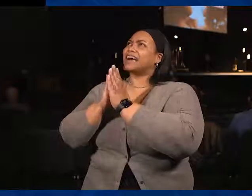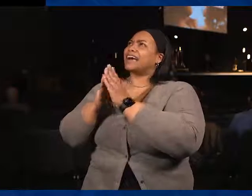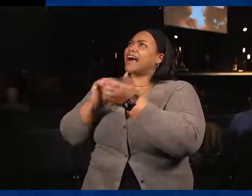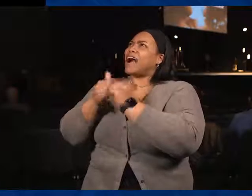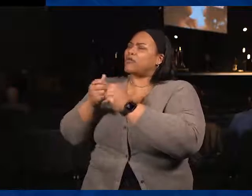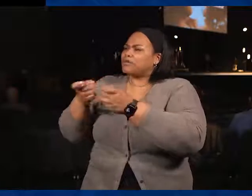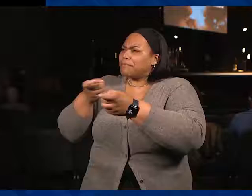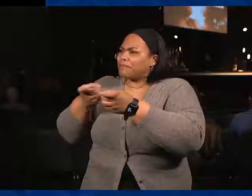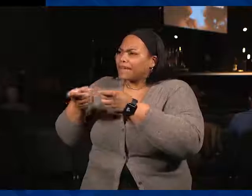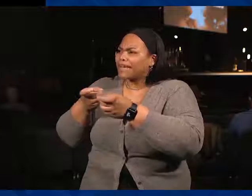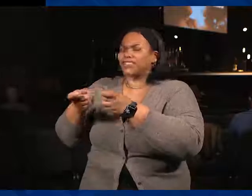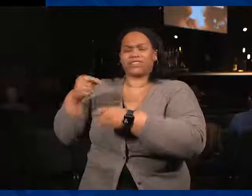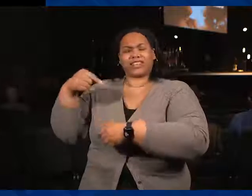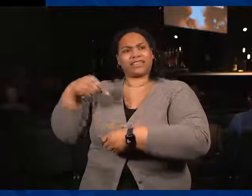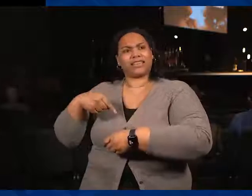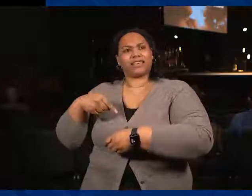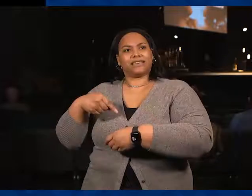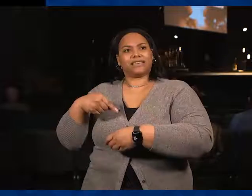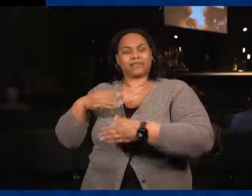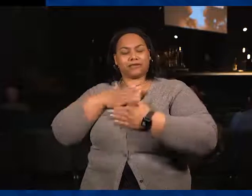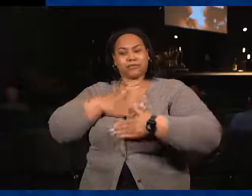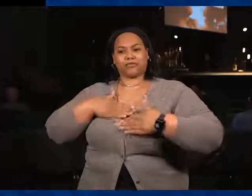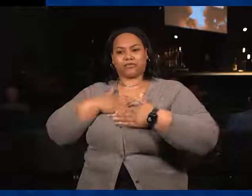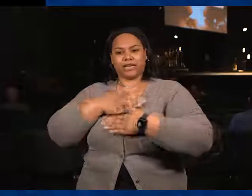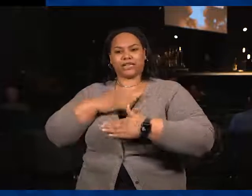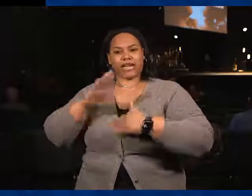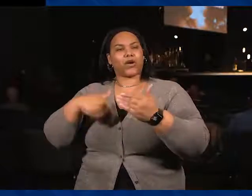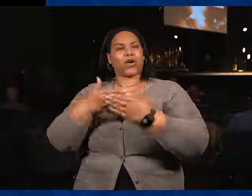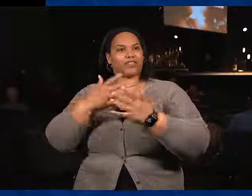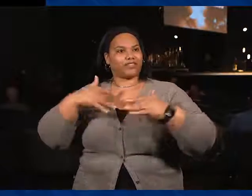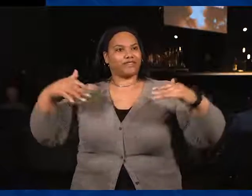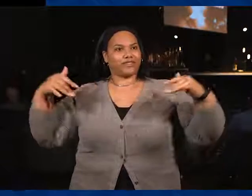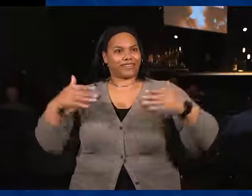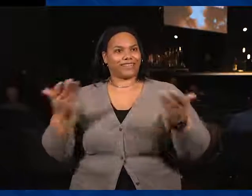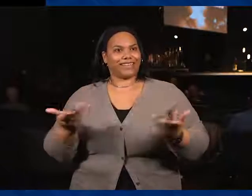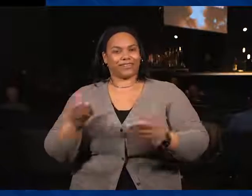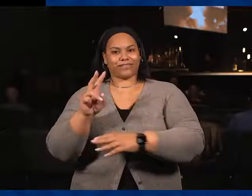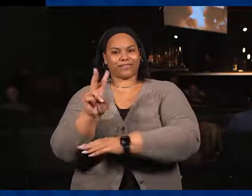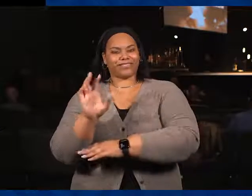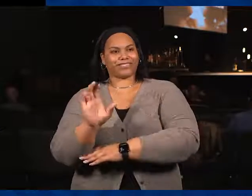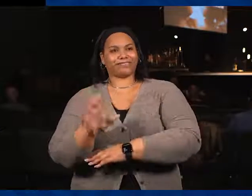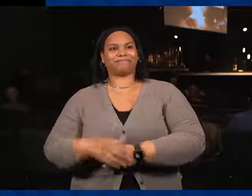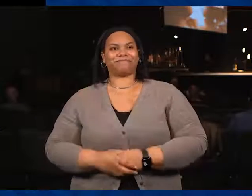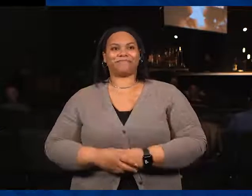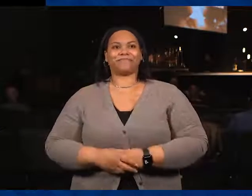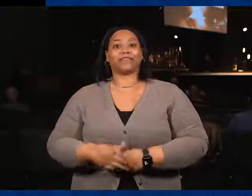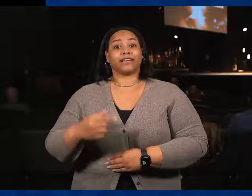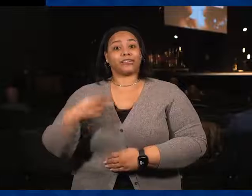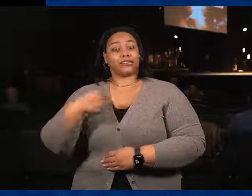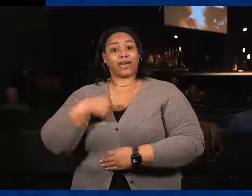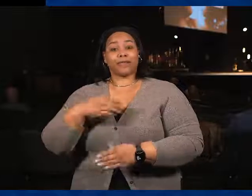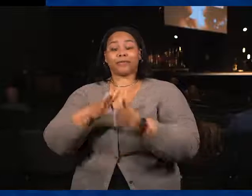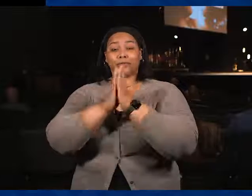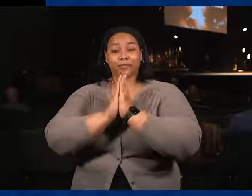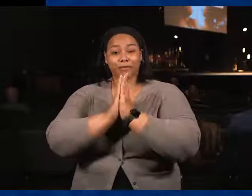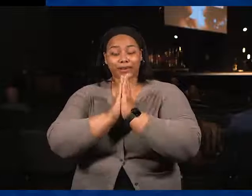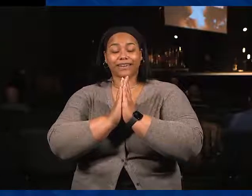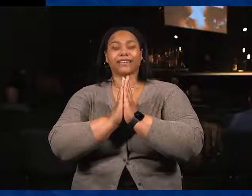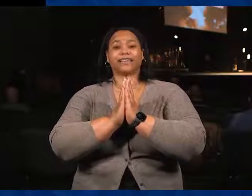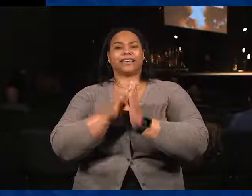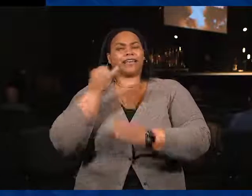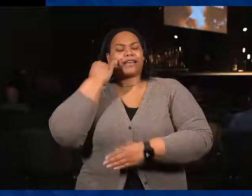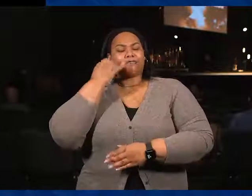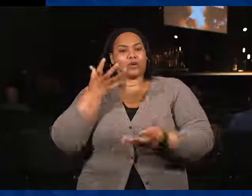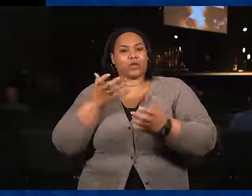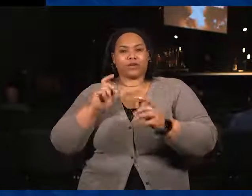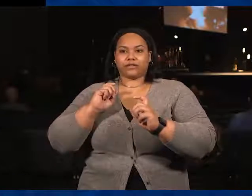and appreciate the differences that he has made us to be here at the church? Okay, amen. So I'm going to pray over our offering. If you want to give,